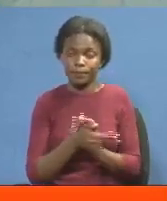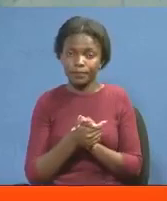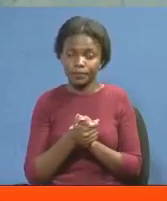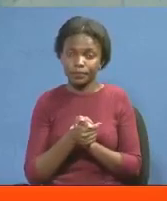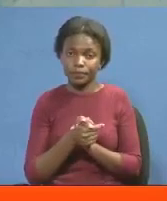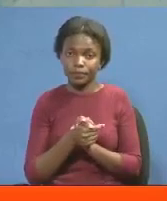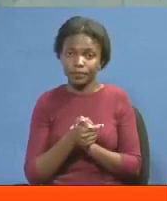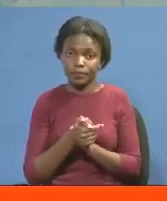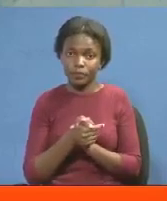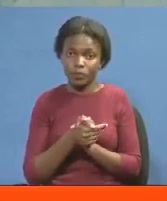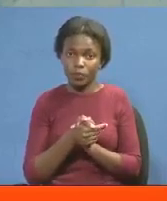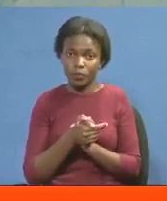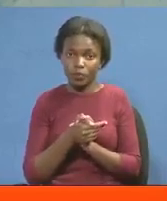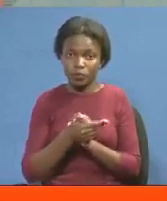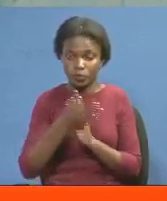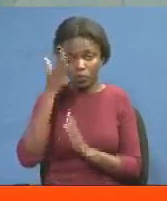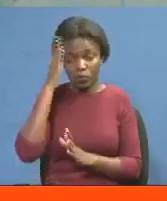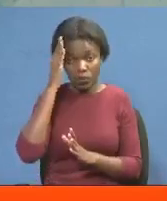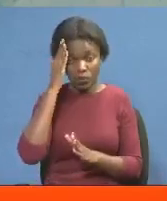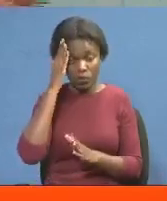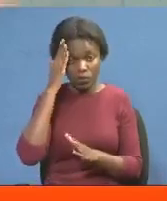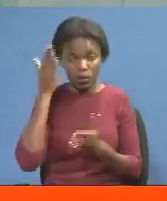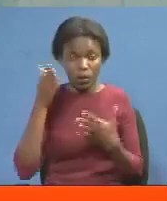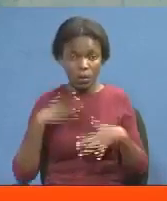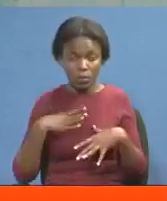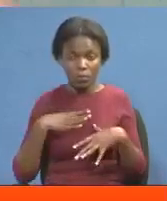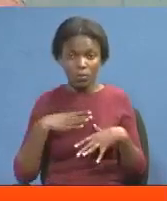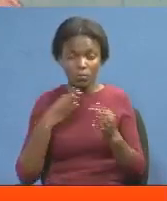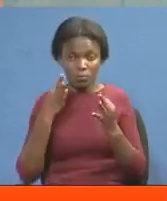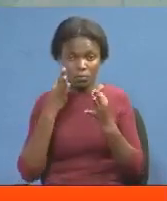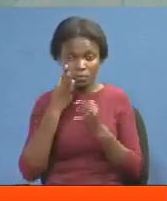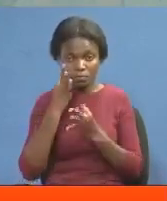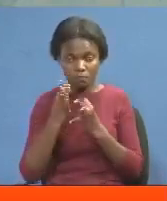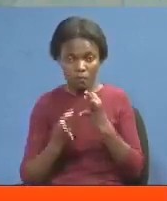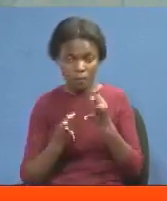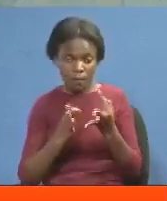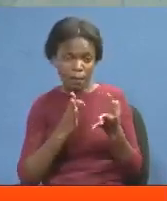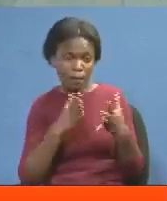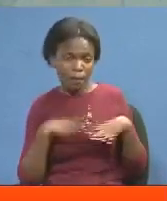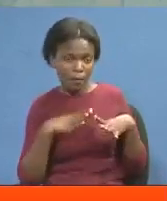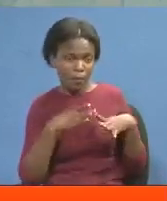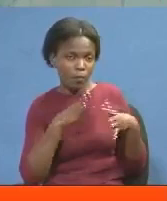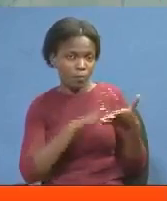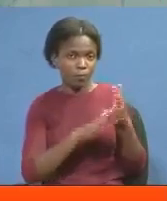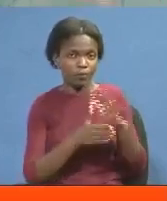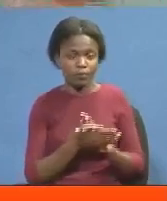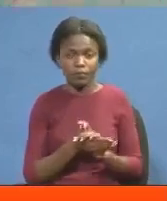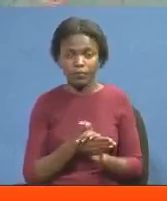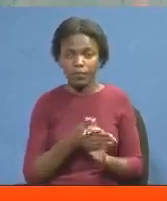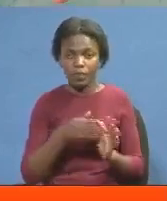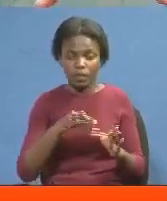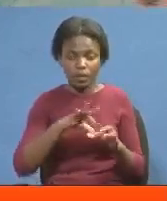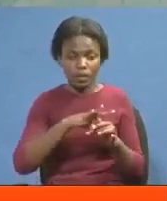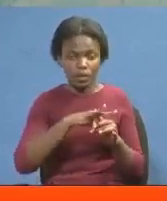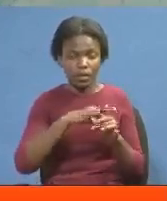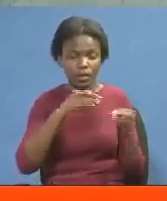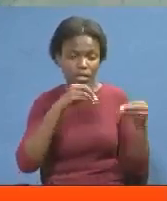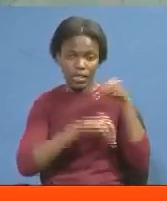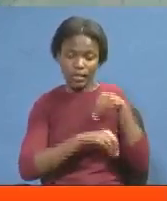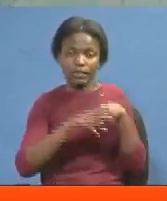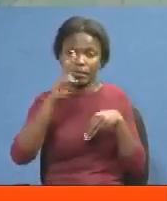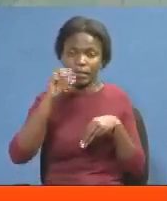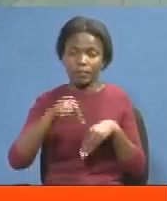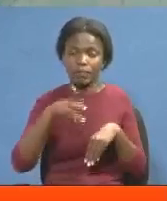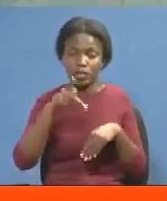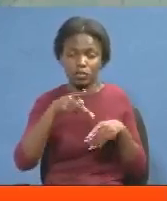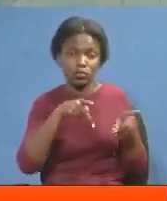in parliament, because he knows if these people become Kenyan citizens, mm-hmm. they could elect an MP just by their numbers to Definitely.